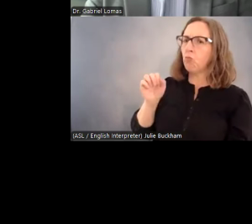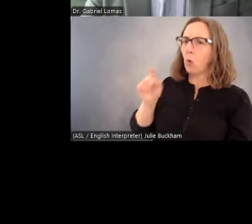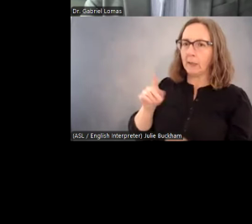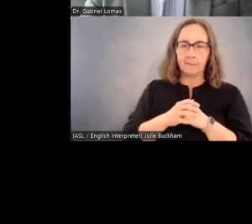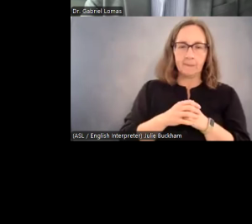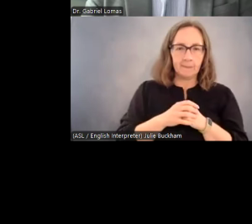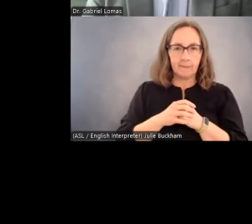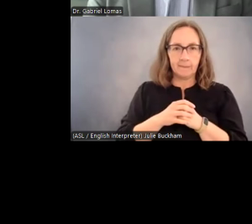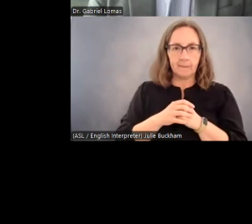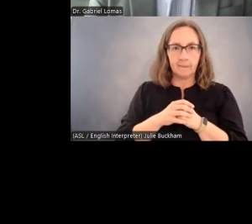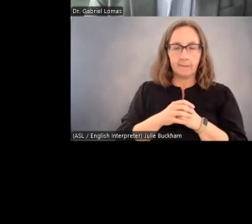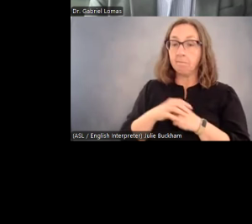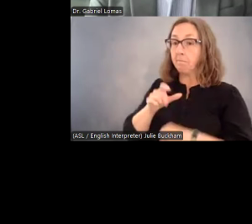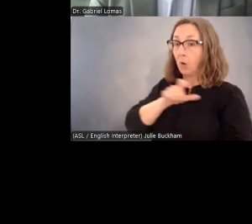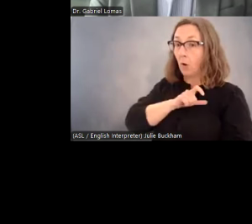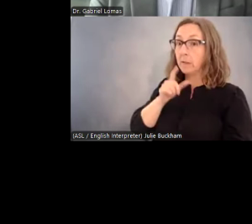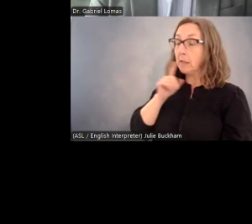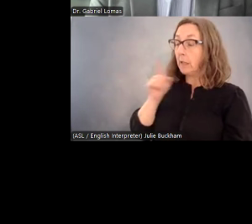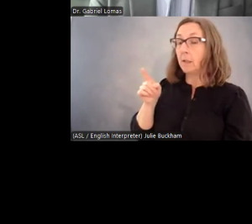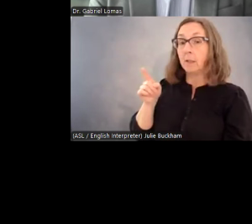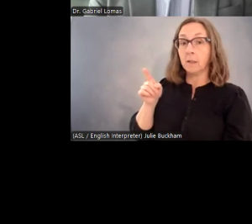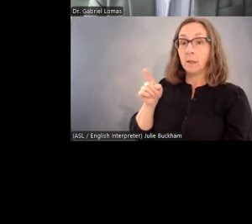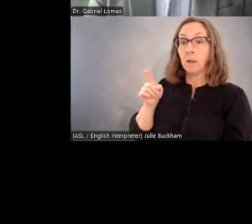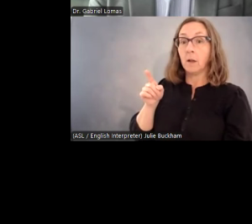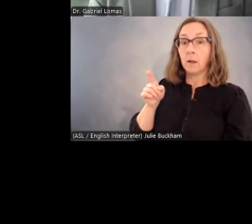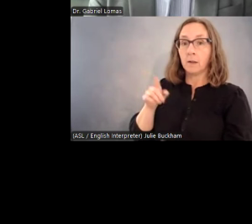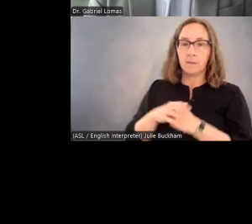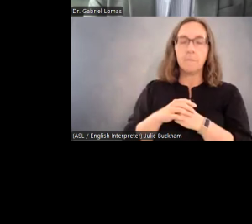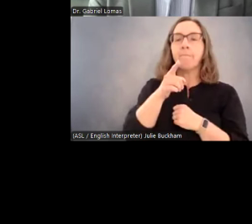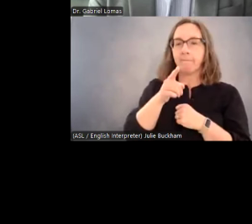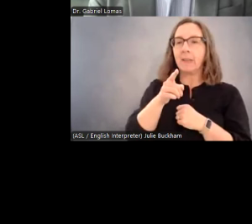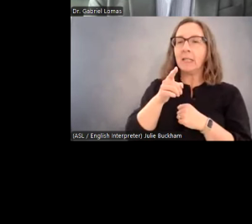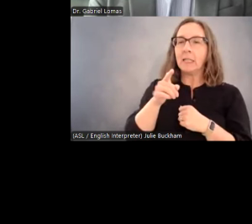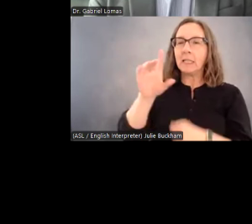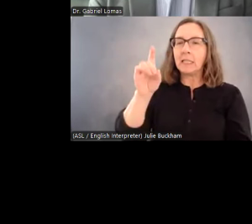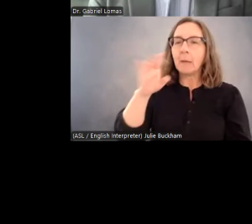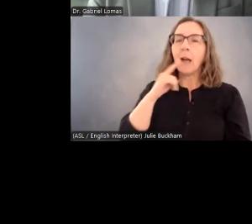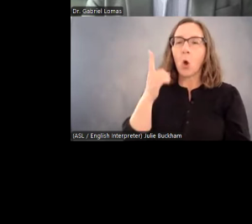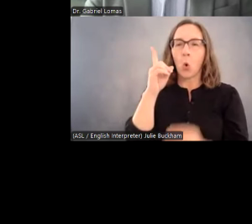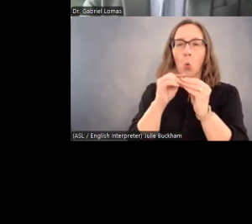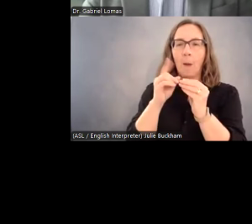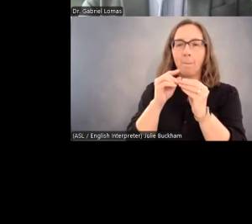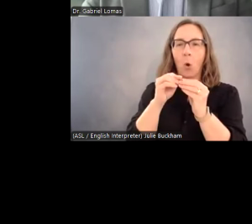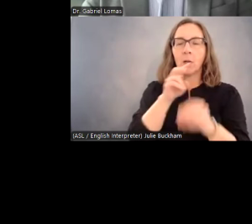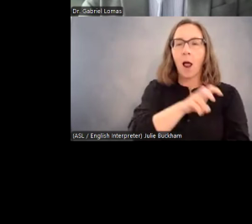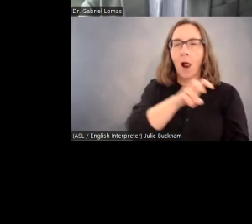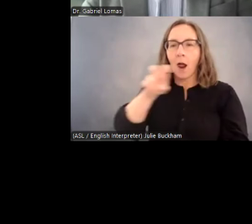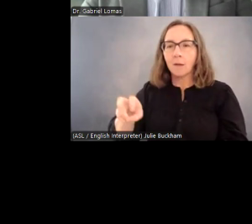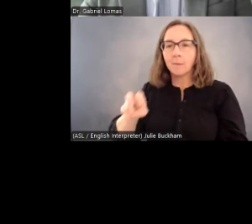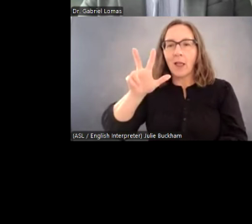And so at this point, this has to CFS is Okay, involved. let's go to the last His clip, child use, okay.